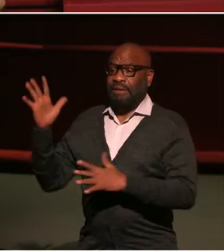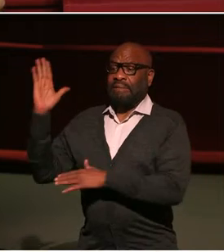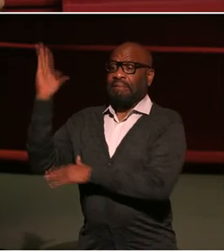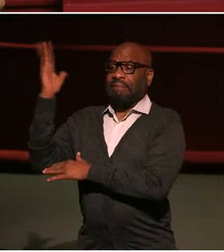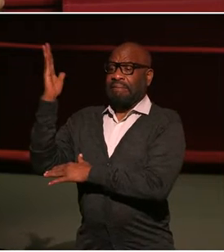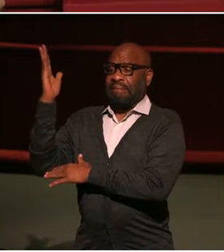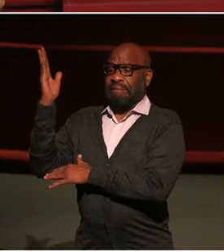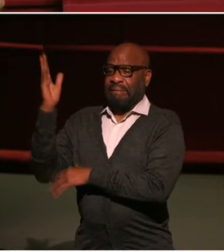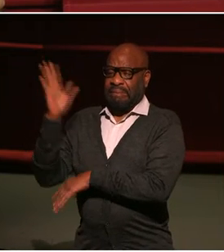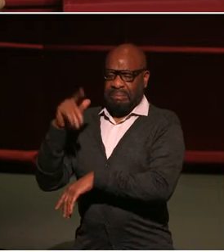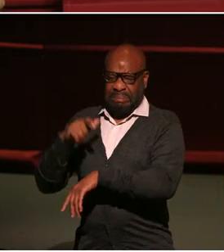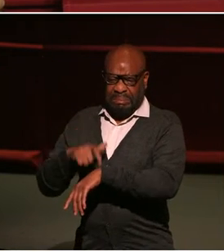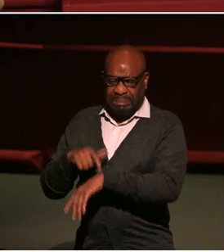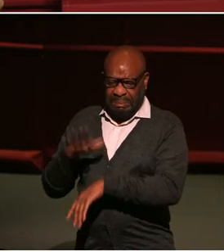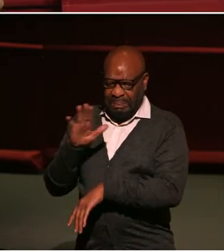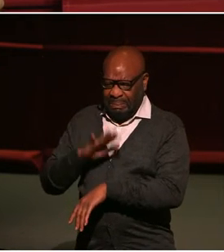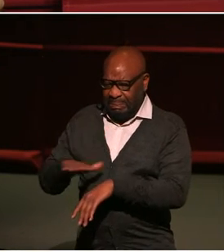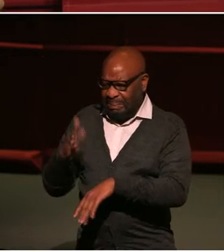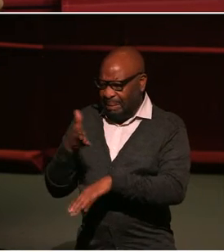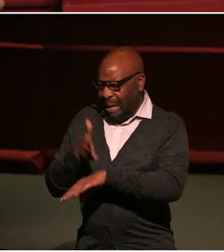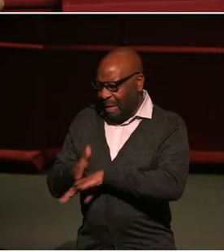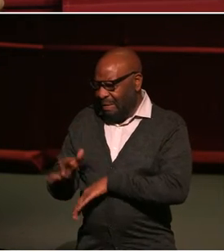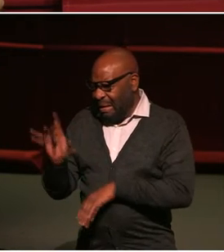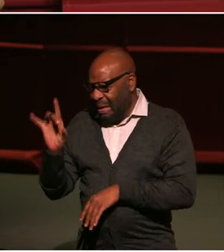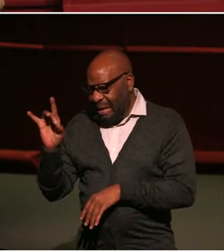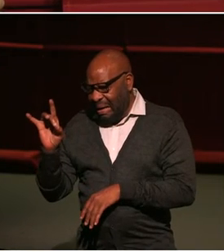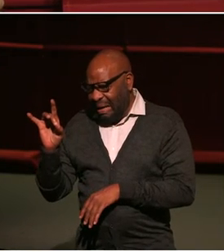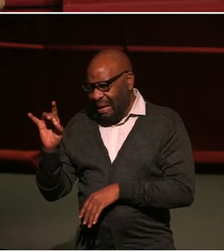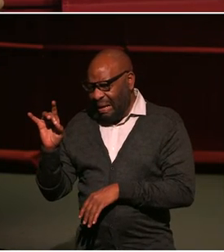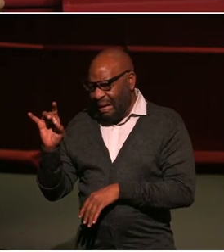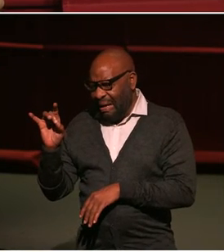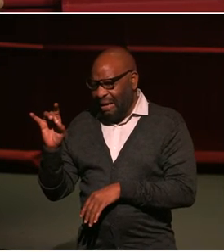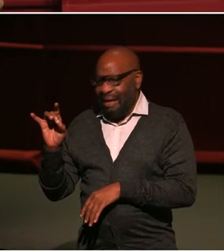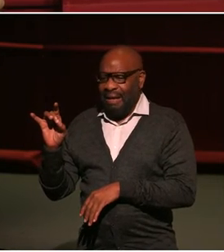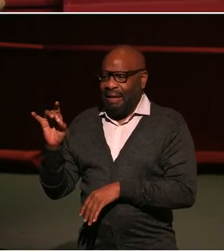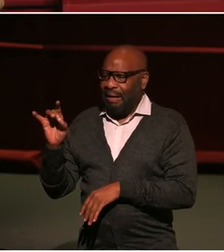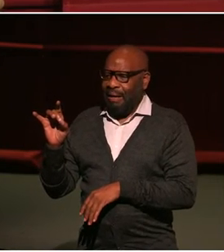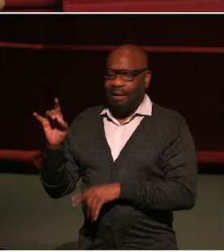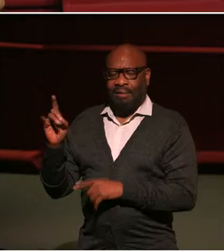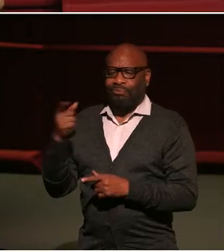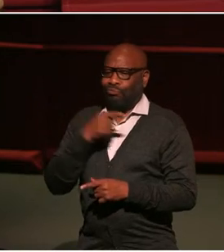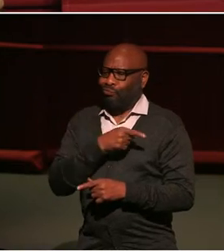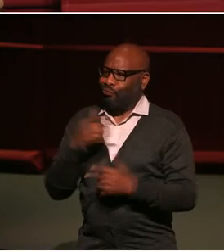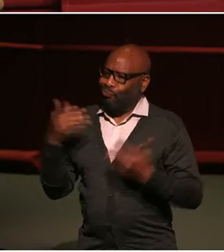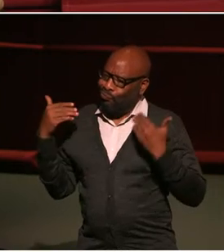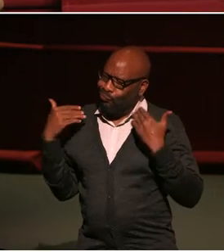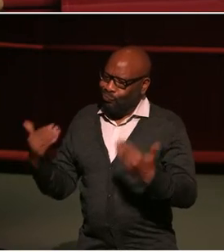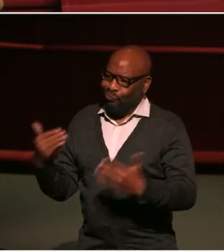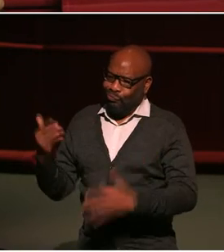maybe 7:45. He just took his sweet, loving time.